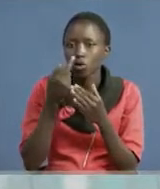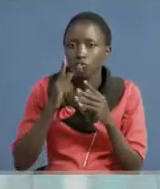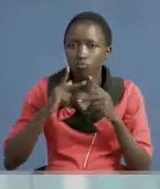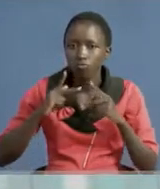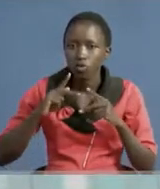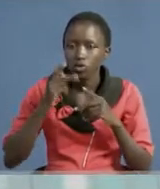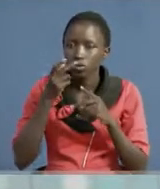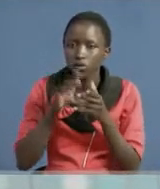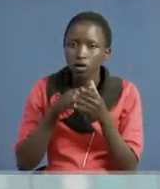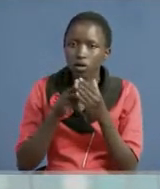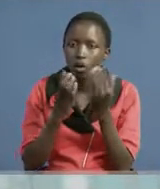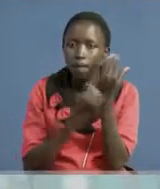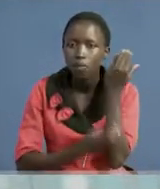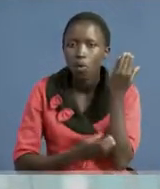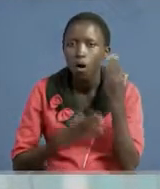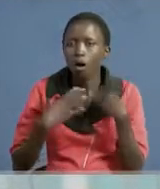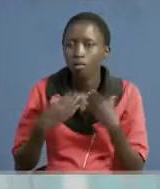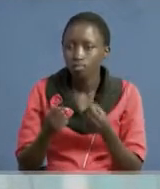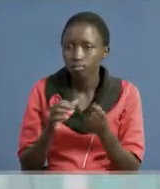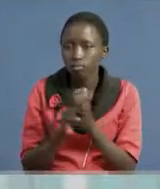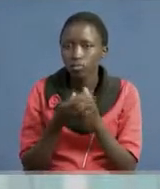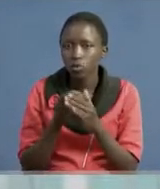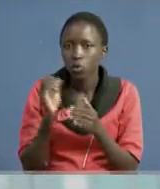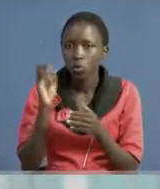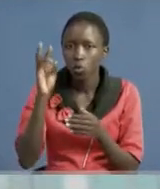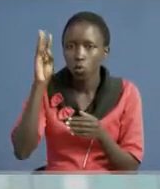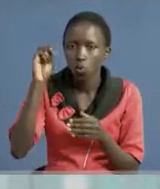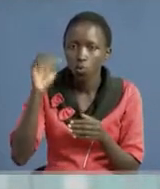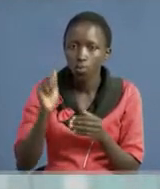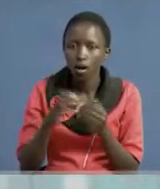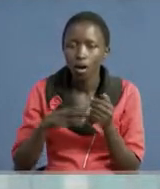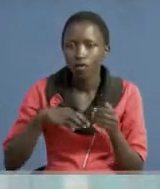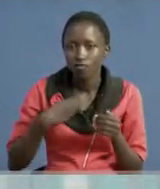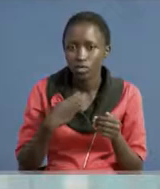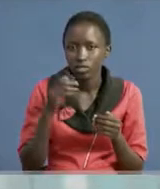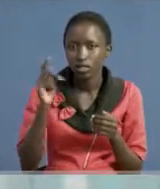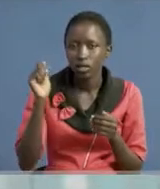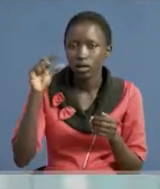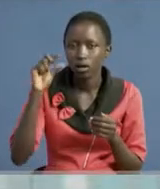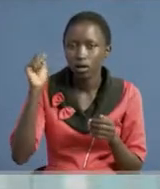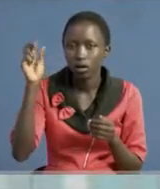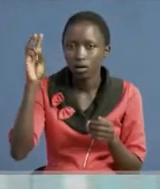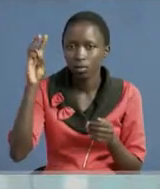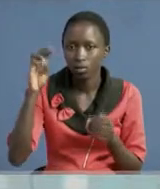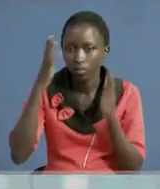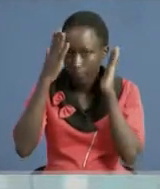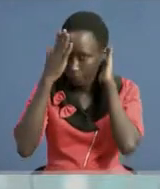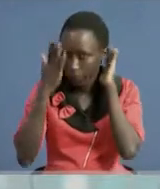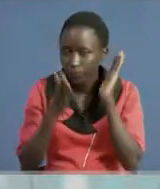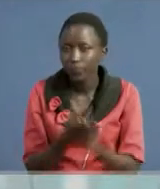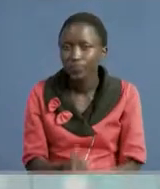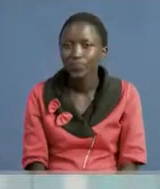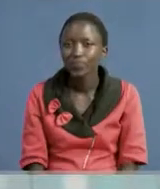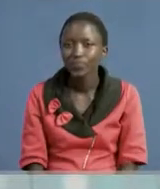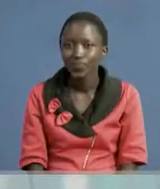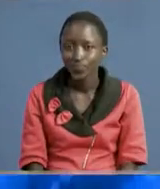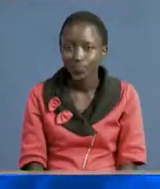poverty and poor health. Our very own Omo Onyango visited Kakamega and files the following report.